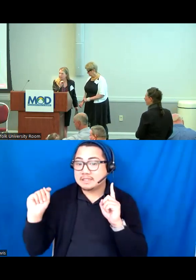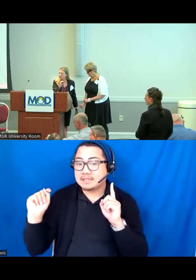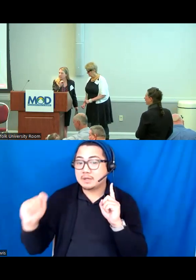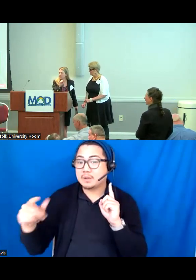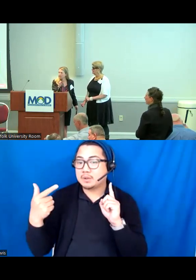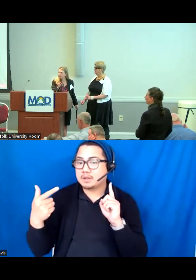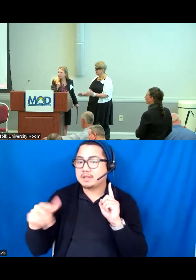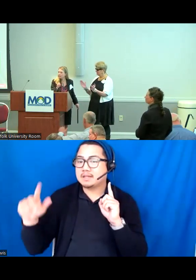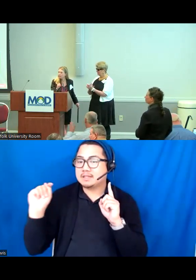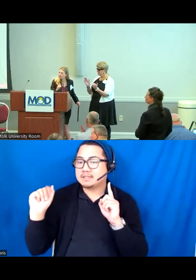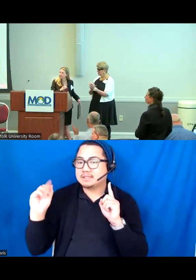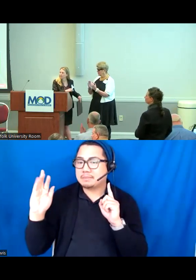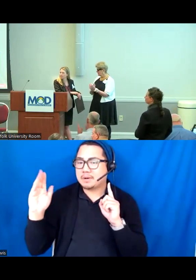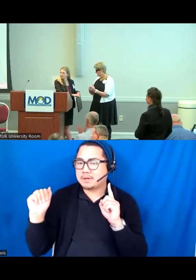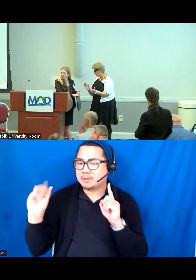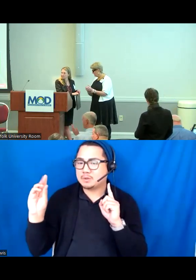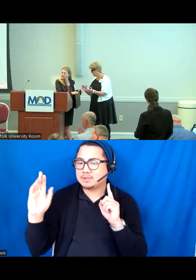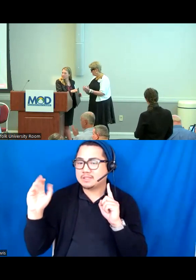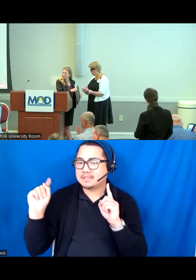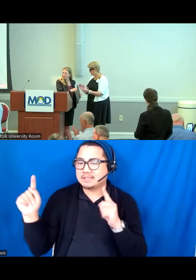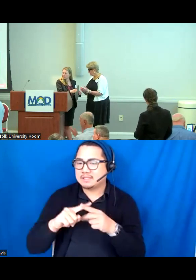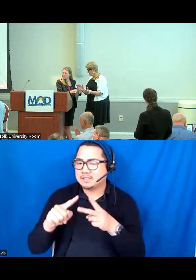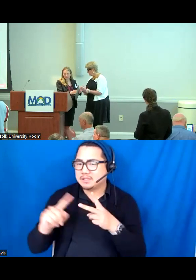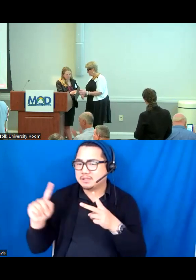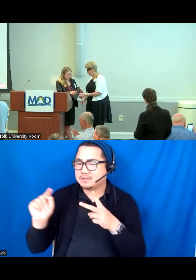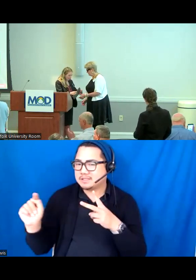Manning. Stand here.